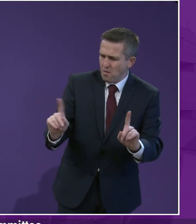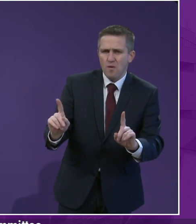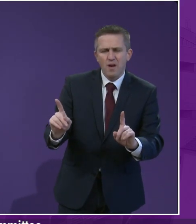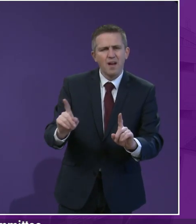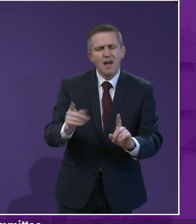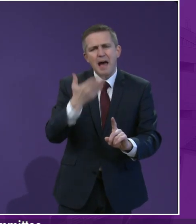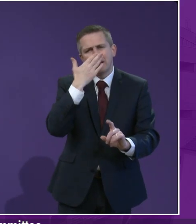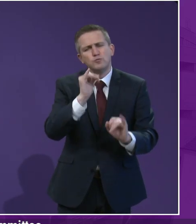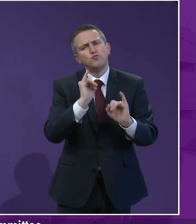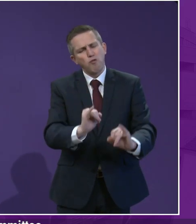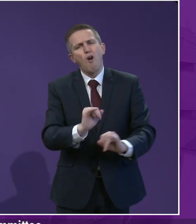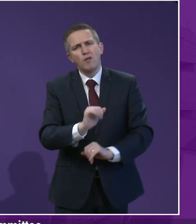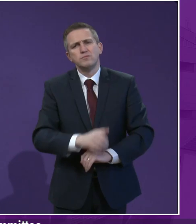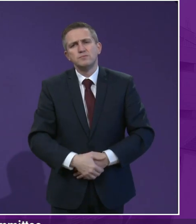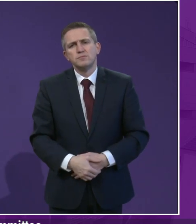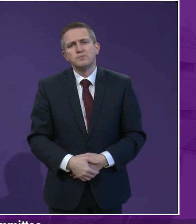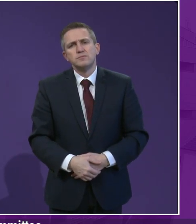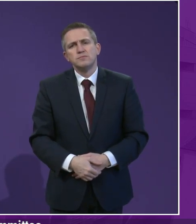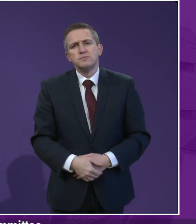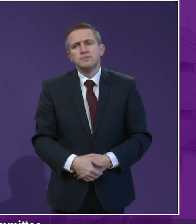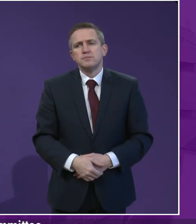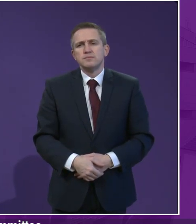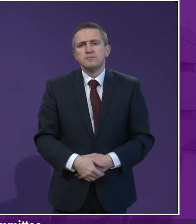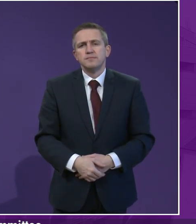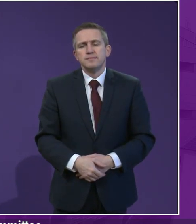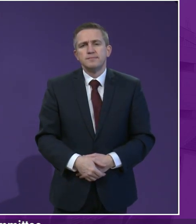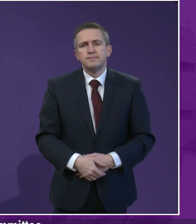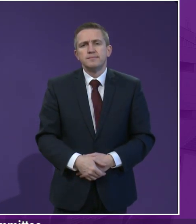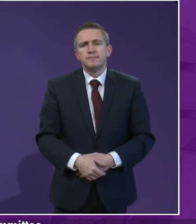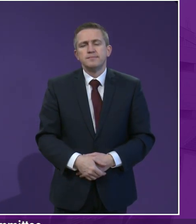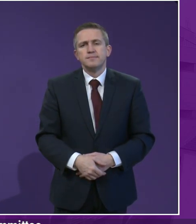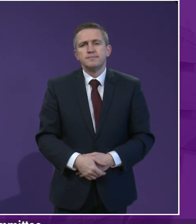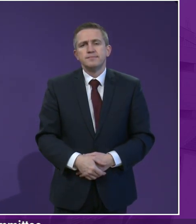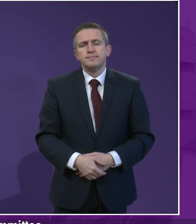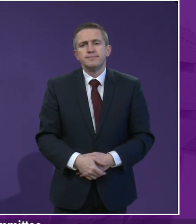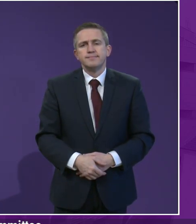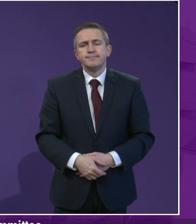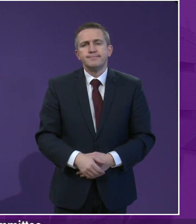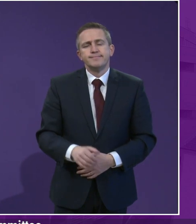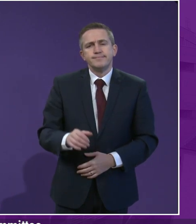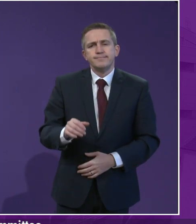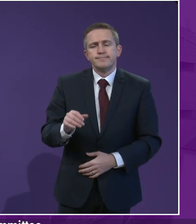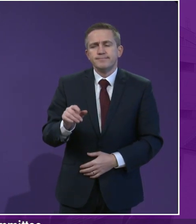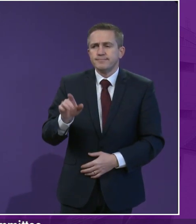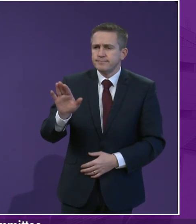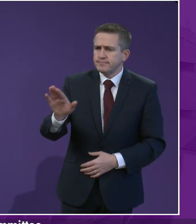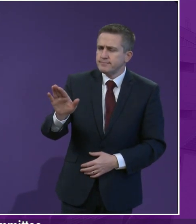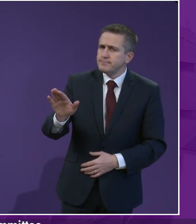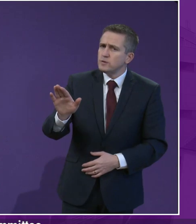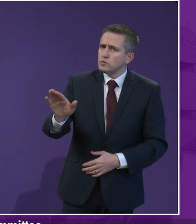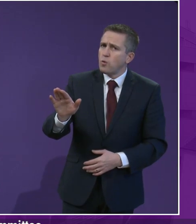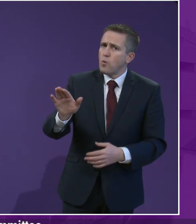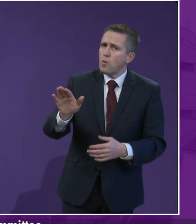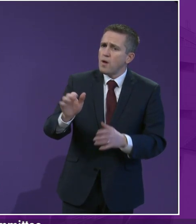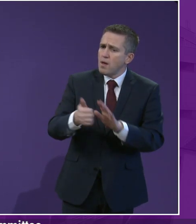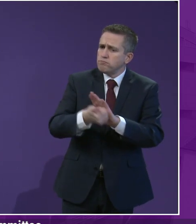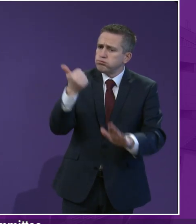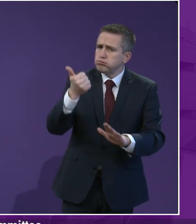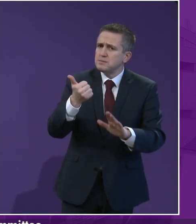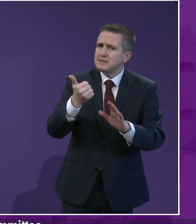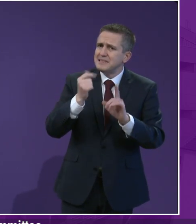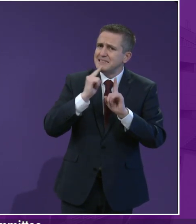support. There are other staff, unfortunately, that take the attitude, well, if you've got these problems, in inverted commas, you shouldn't be